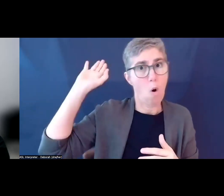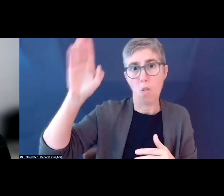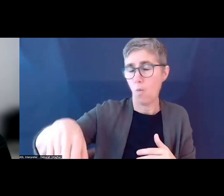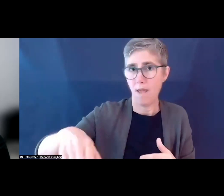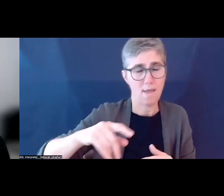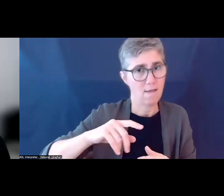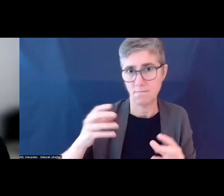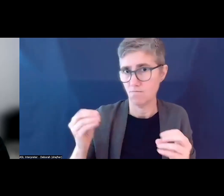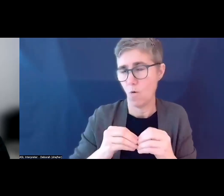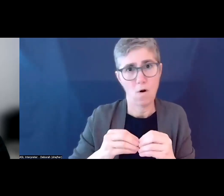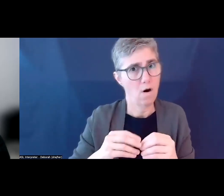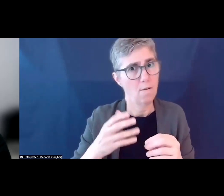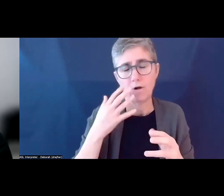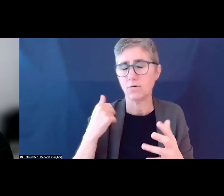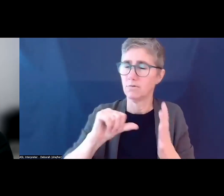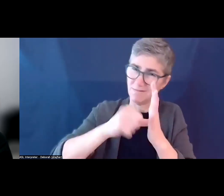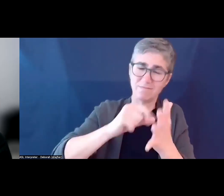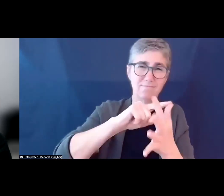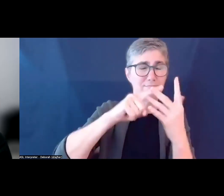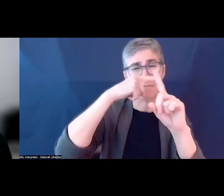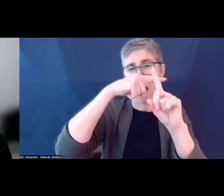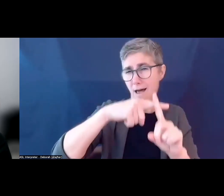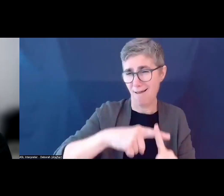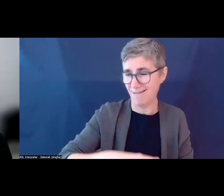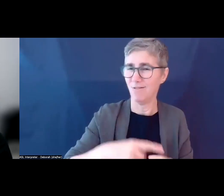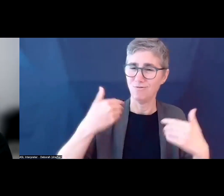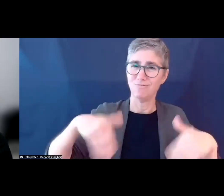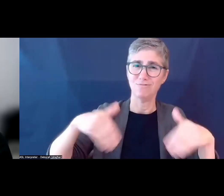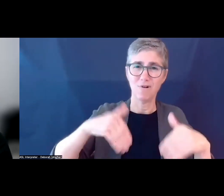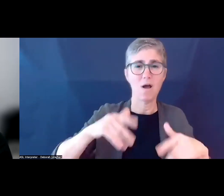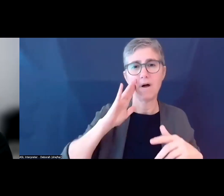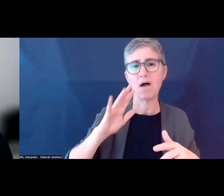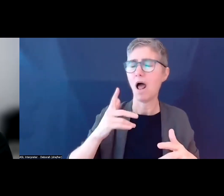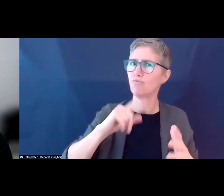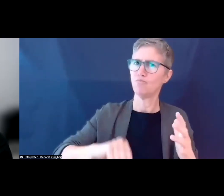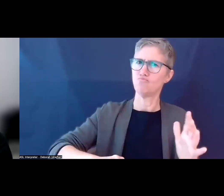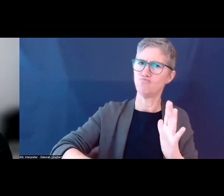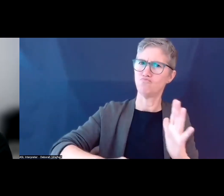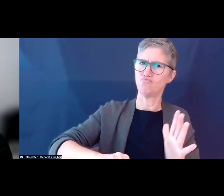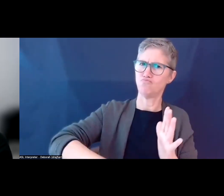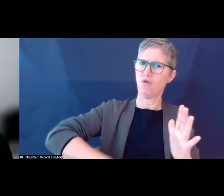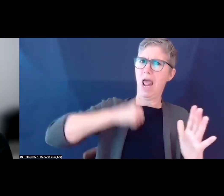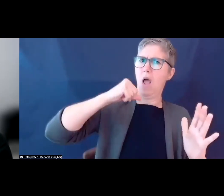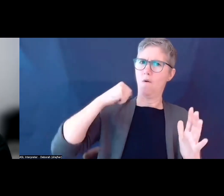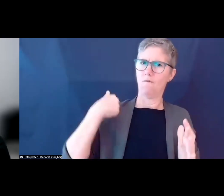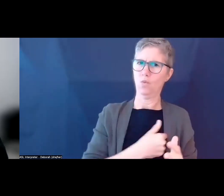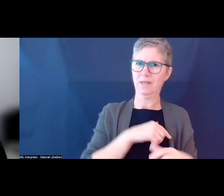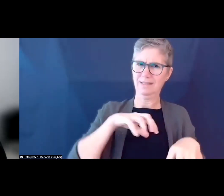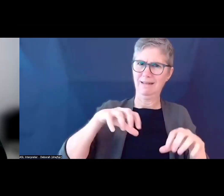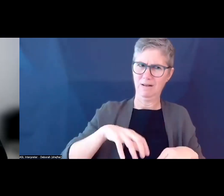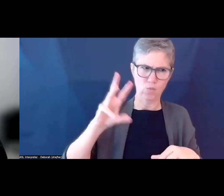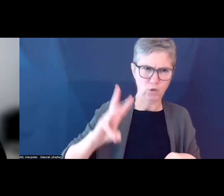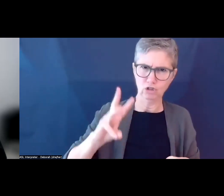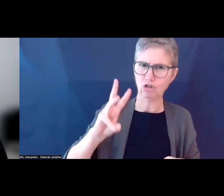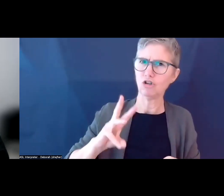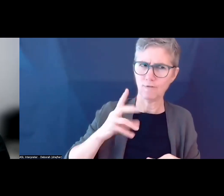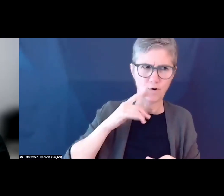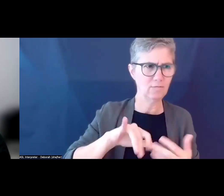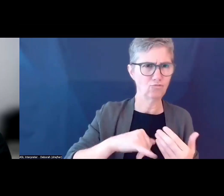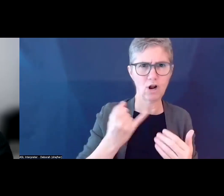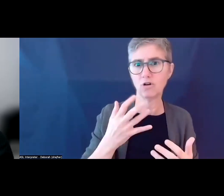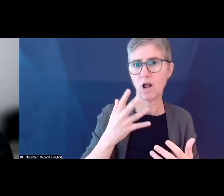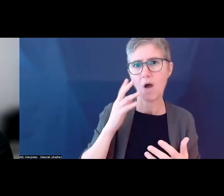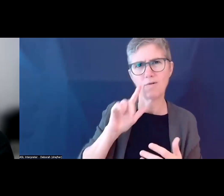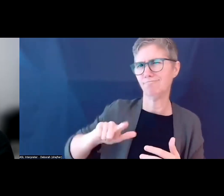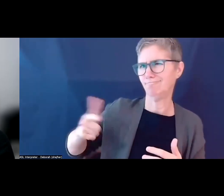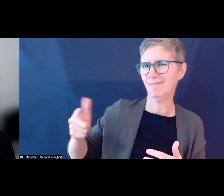the work that Elsa did, and I'm very proud of the work that she did during this project, and I would like her to say a few things. So